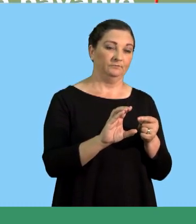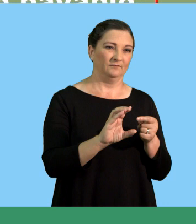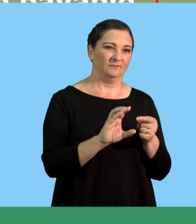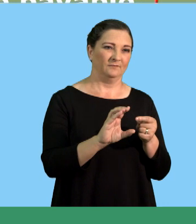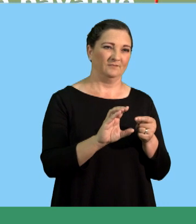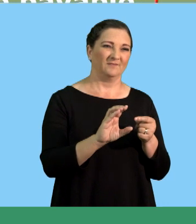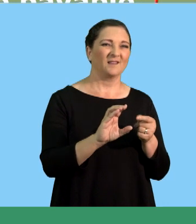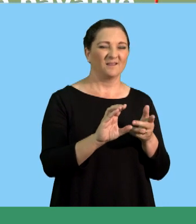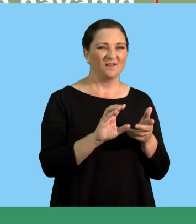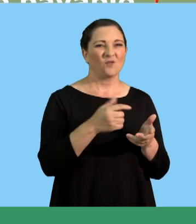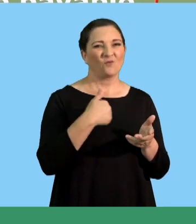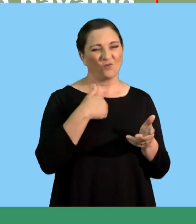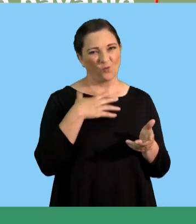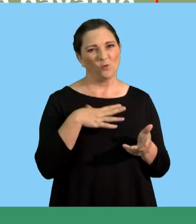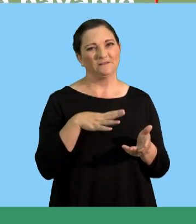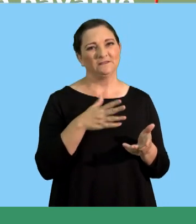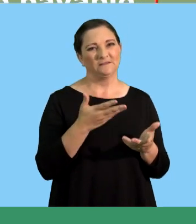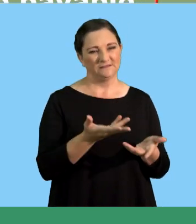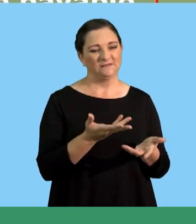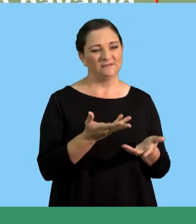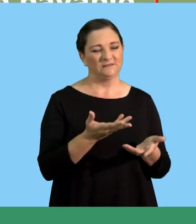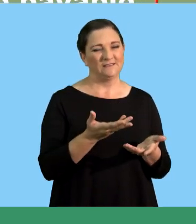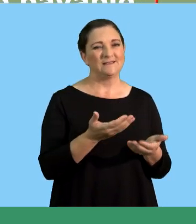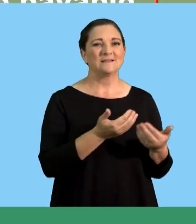in a safe